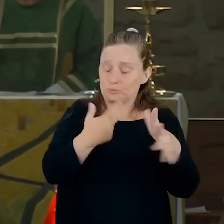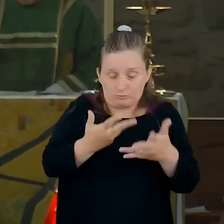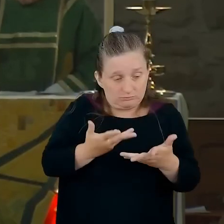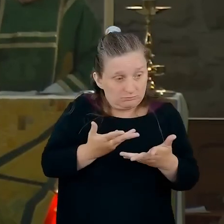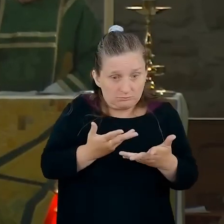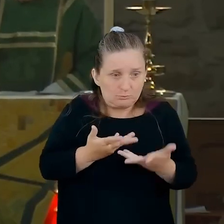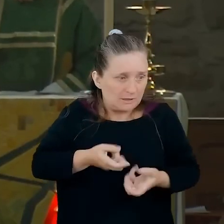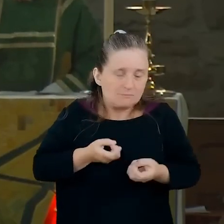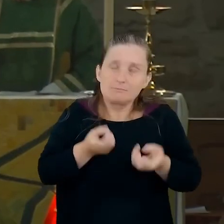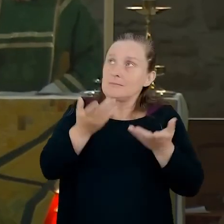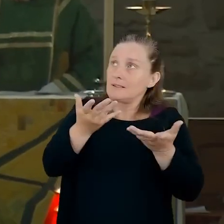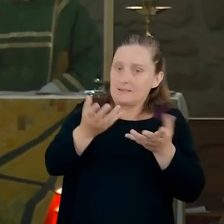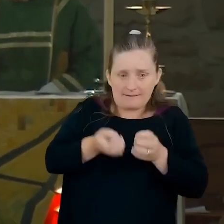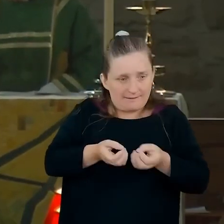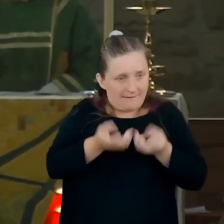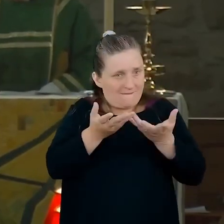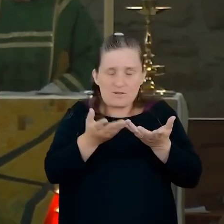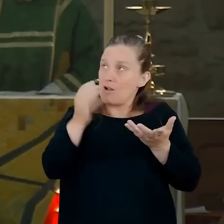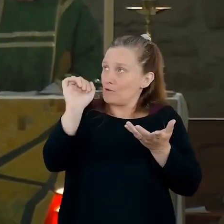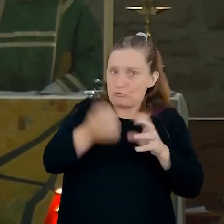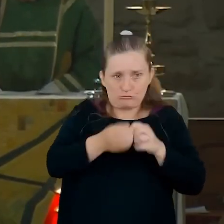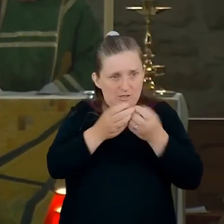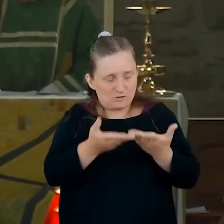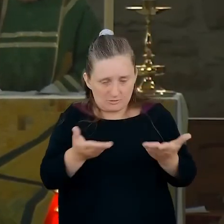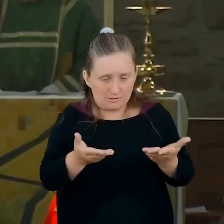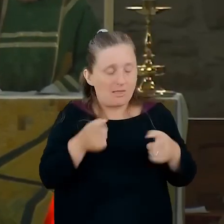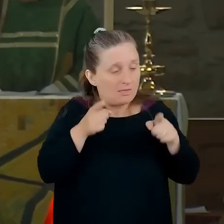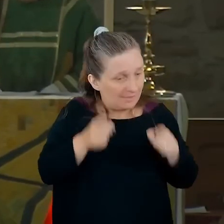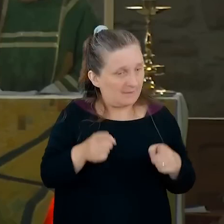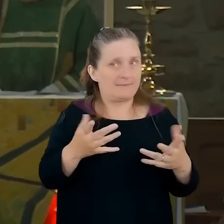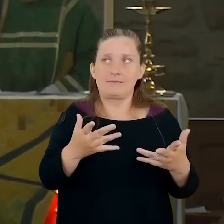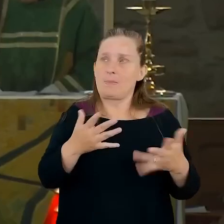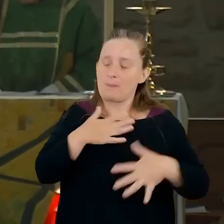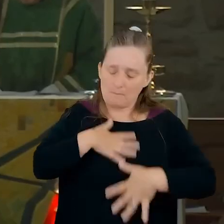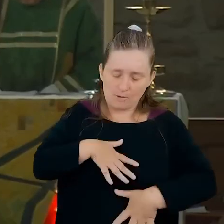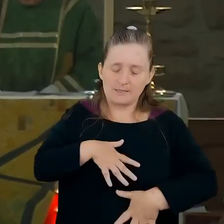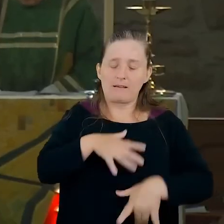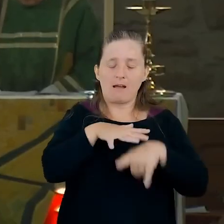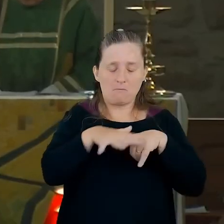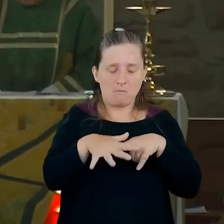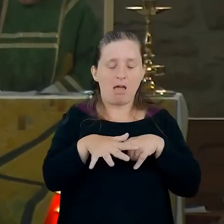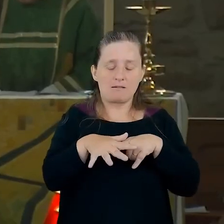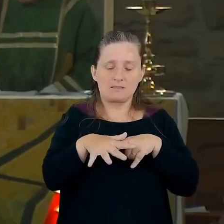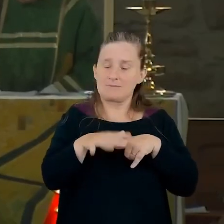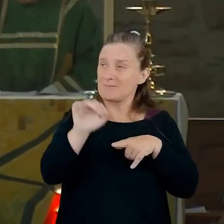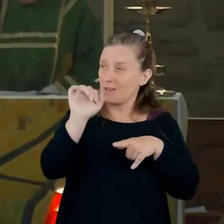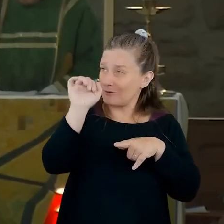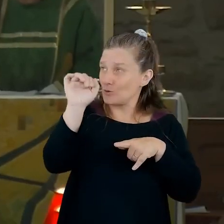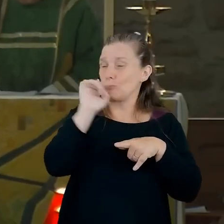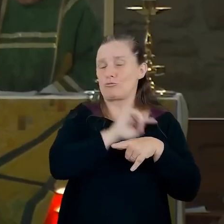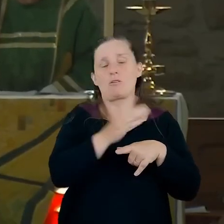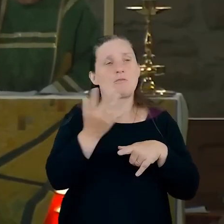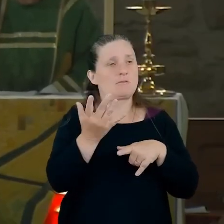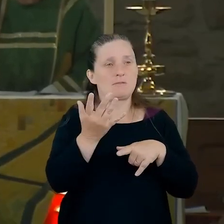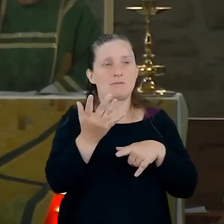gifts of your creation. May they be for us the body and blood of your dear Son.